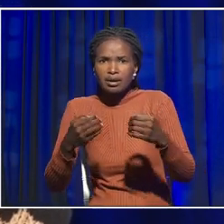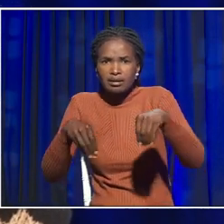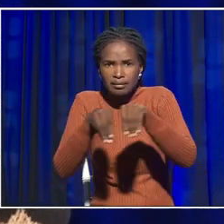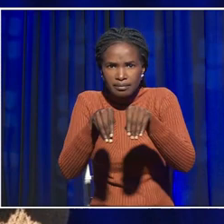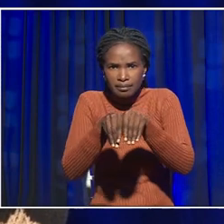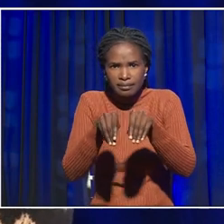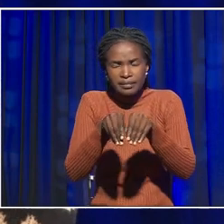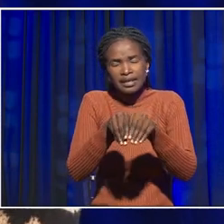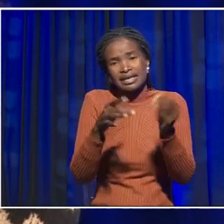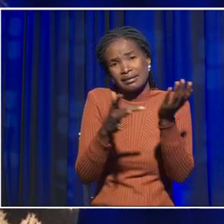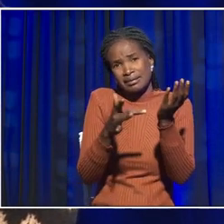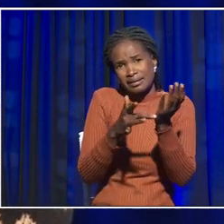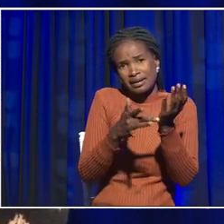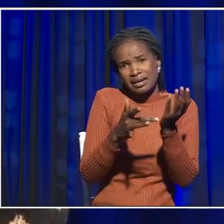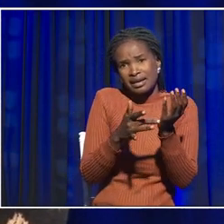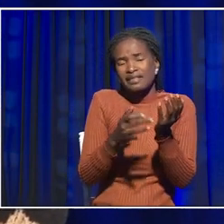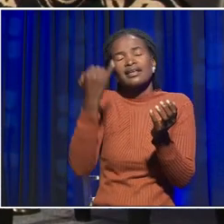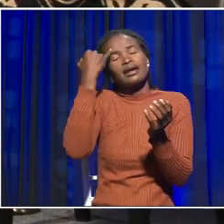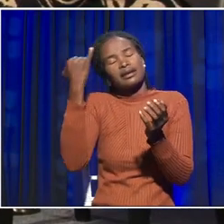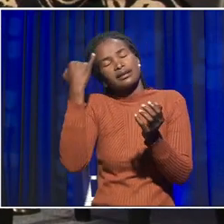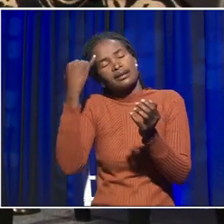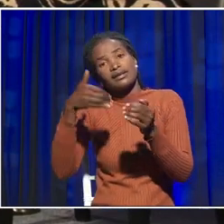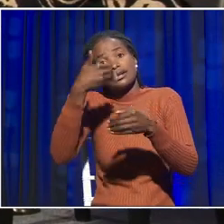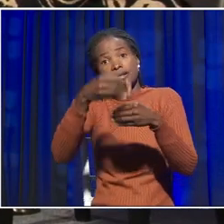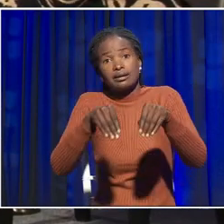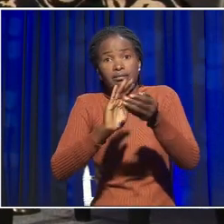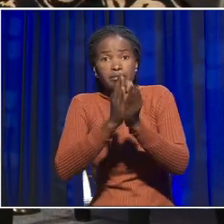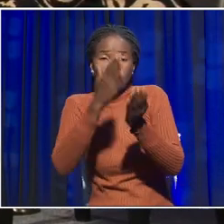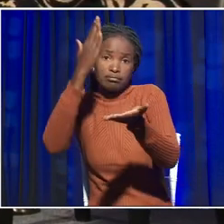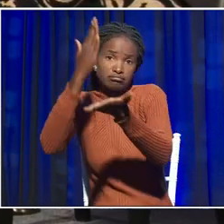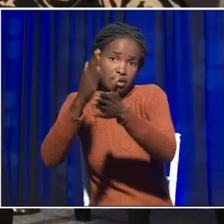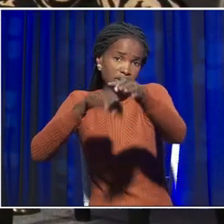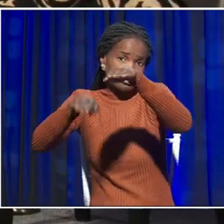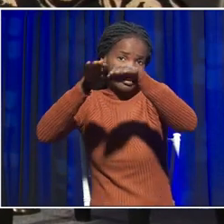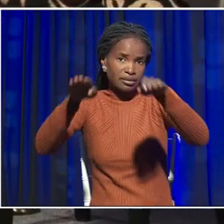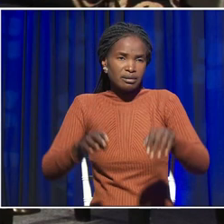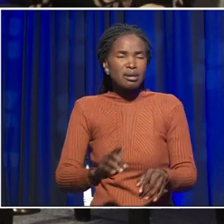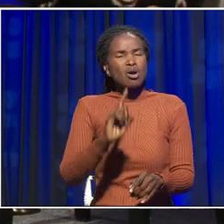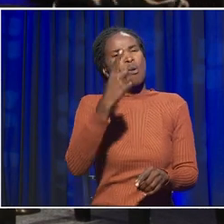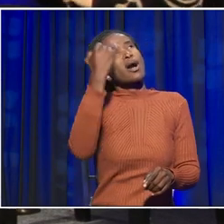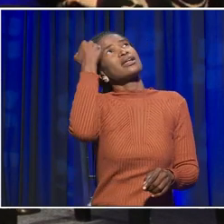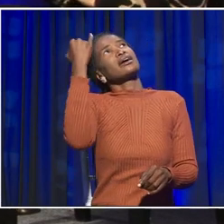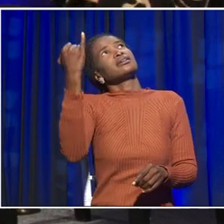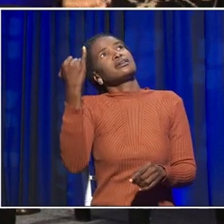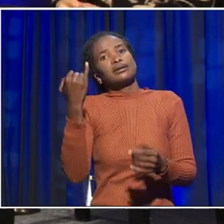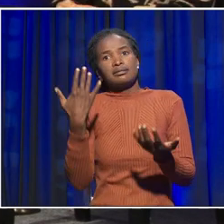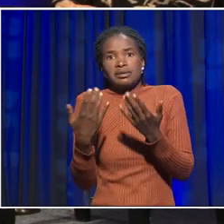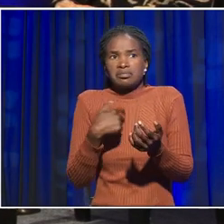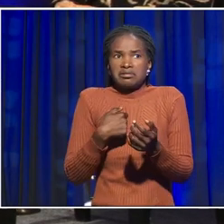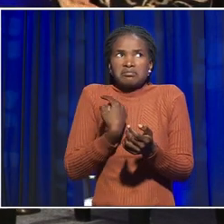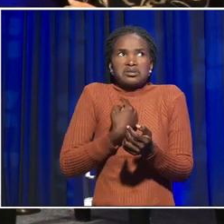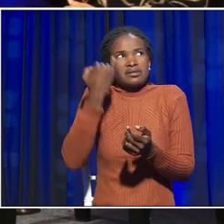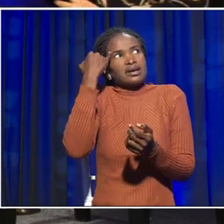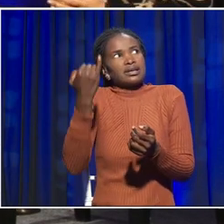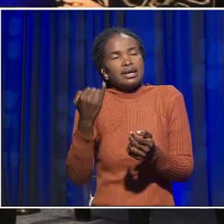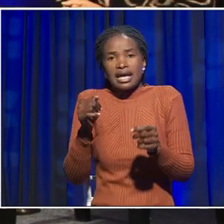software as an app and then create something out of that. Maybe the one idea, like on my feet, putting it out there, it could